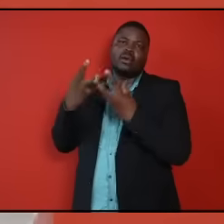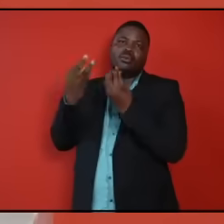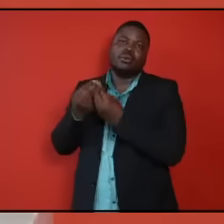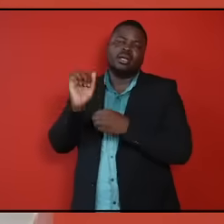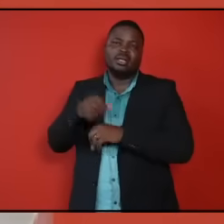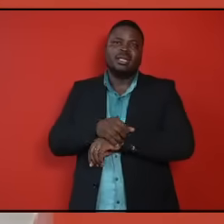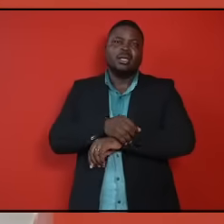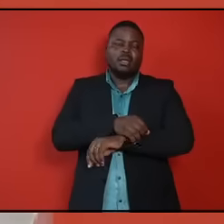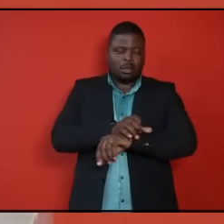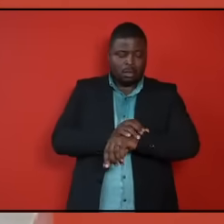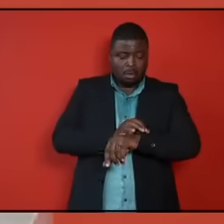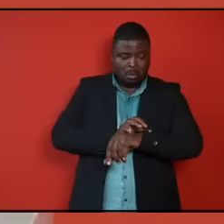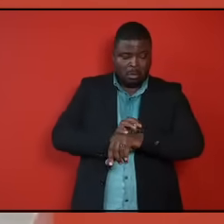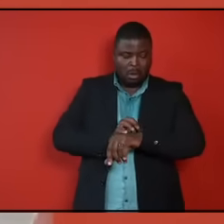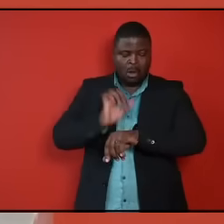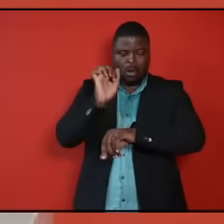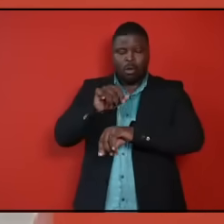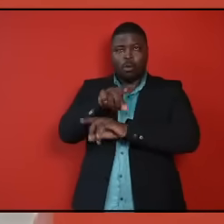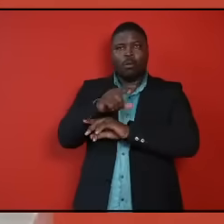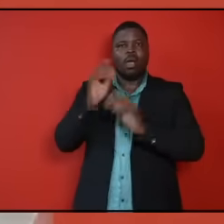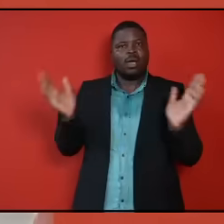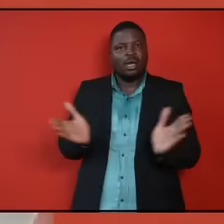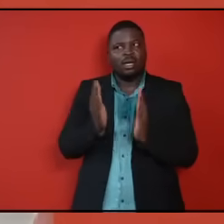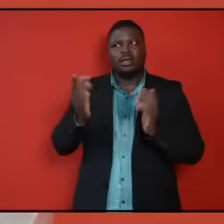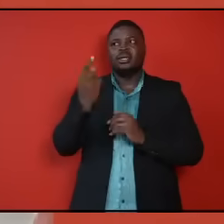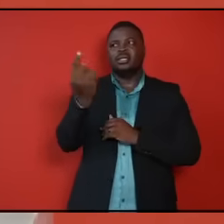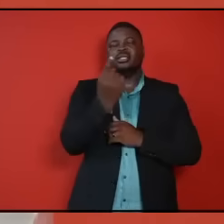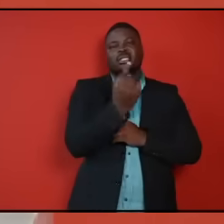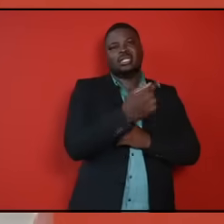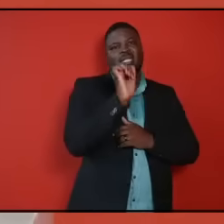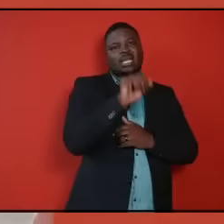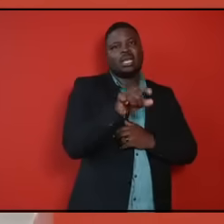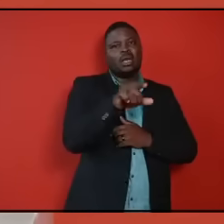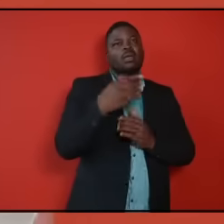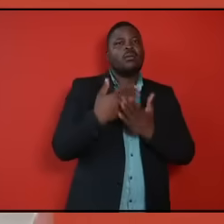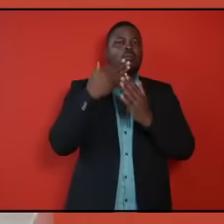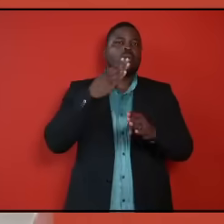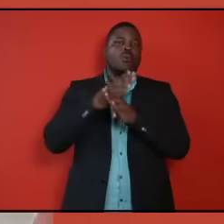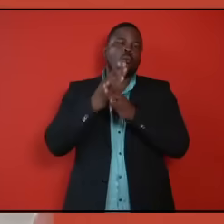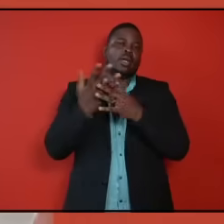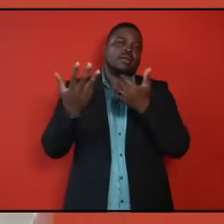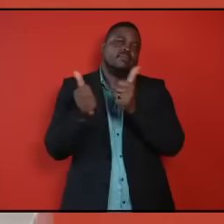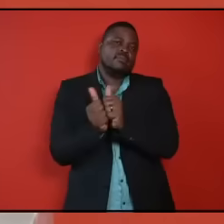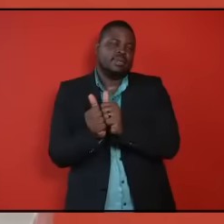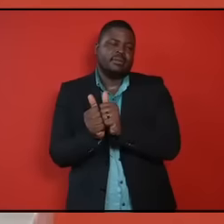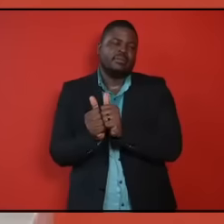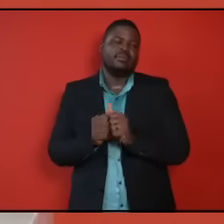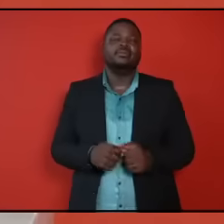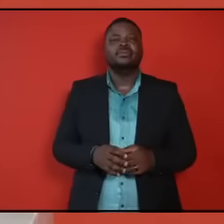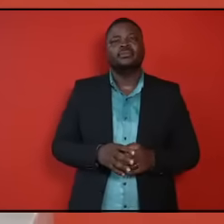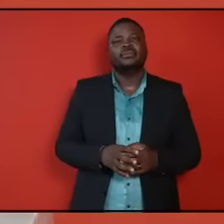one another to continue to push and fight the injustices meted against our people.